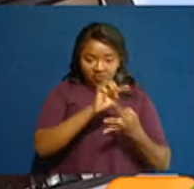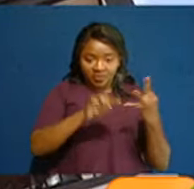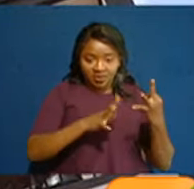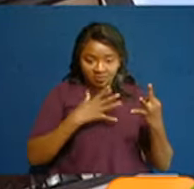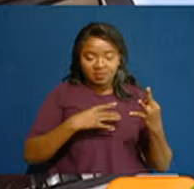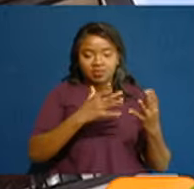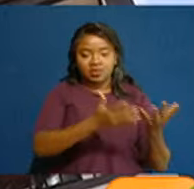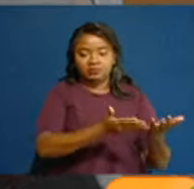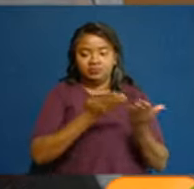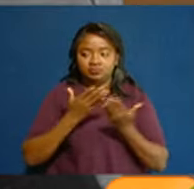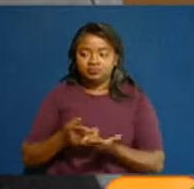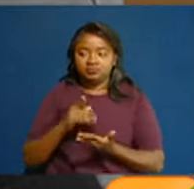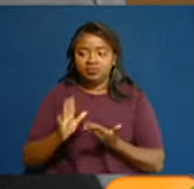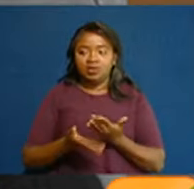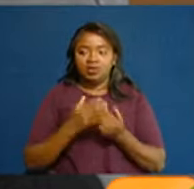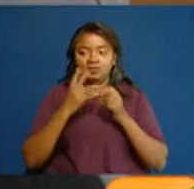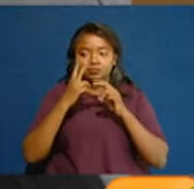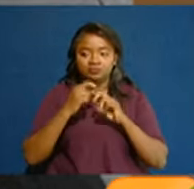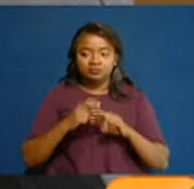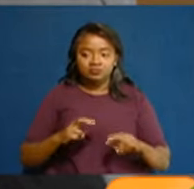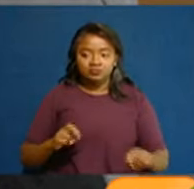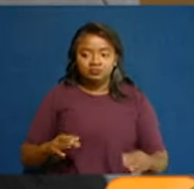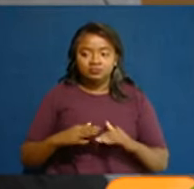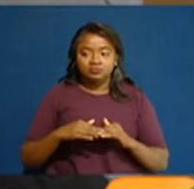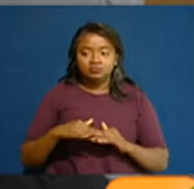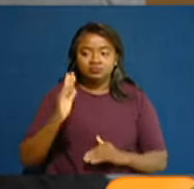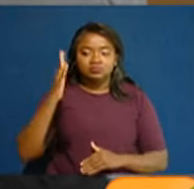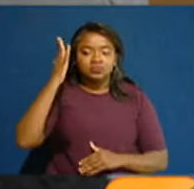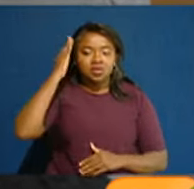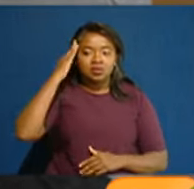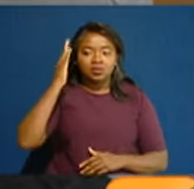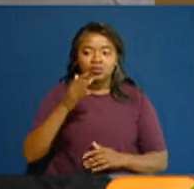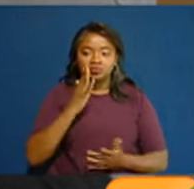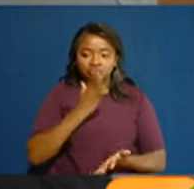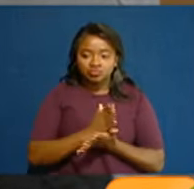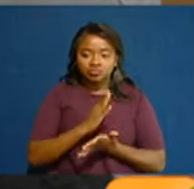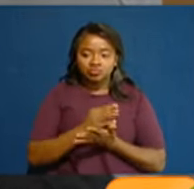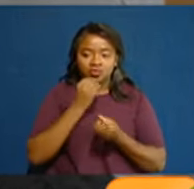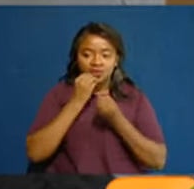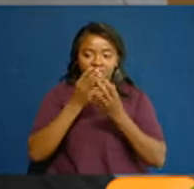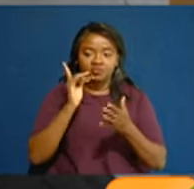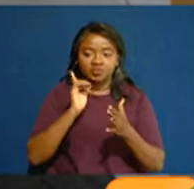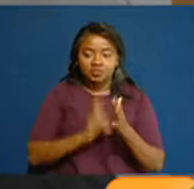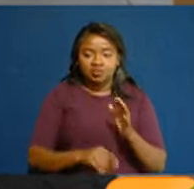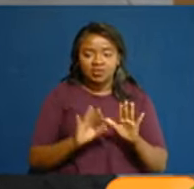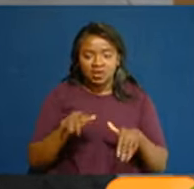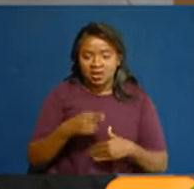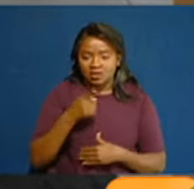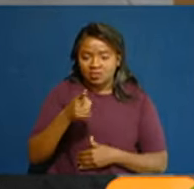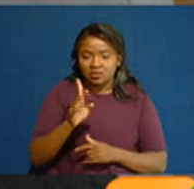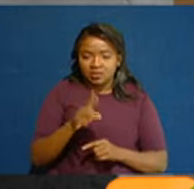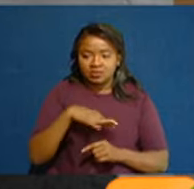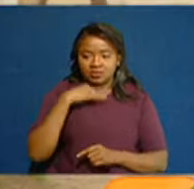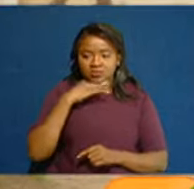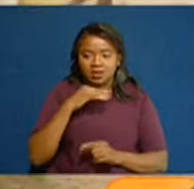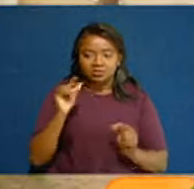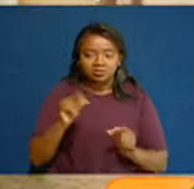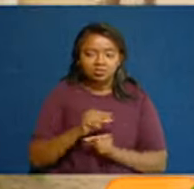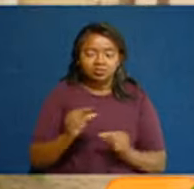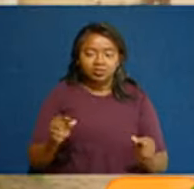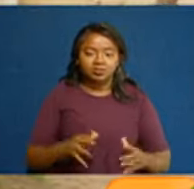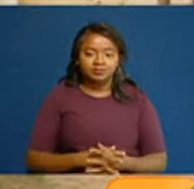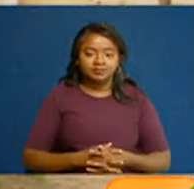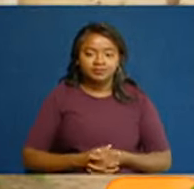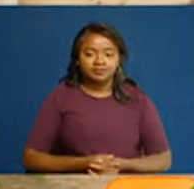deceased, which will have to undergo a forensic analysis to establish crucial details into the sudden death of the socialite. It